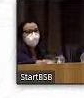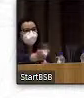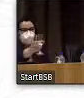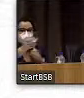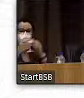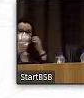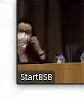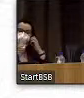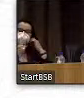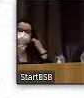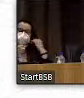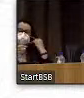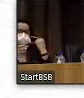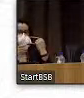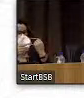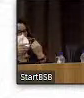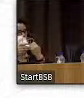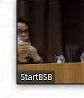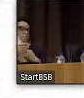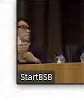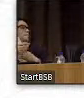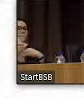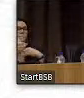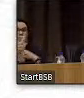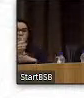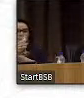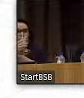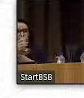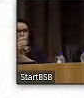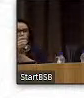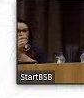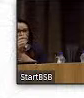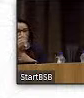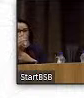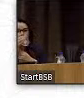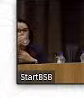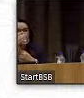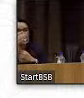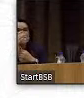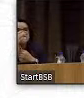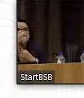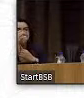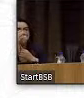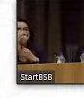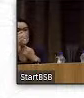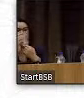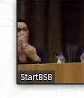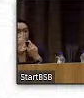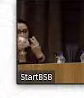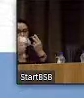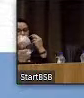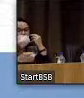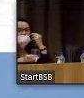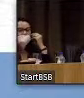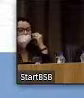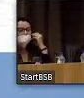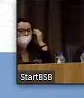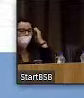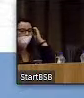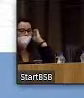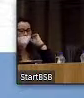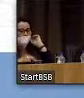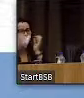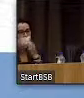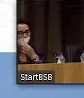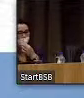those that we give back to the family, and those who unfortunately are no longer with us, and all of those who makes Eduardo Campos the Hospital for